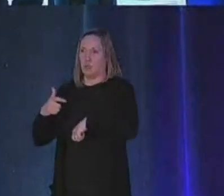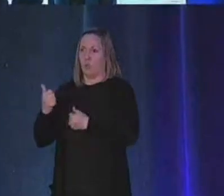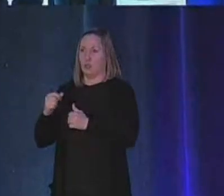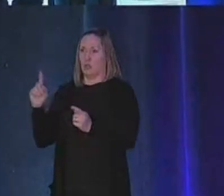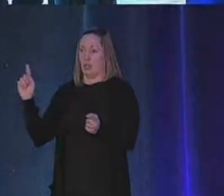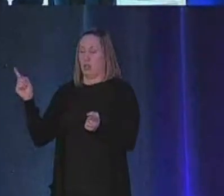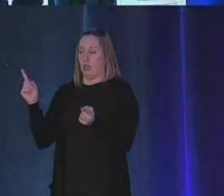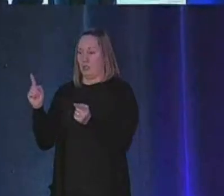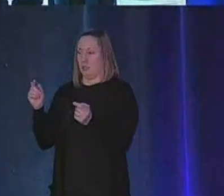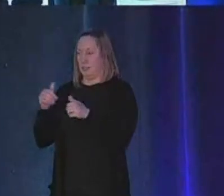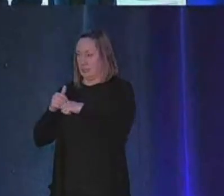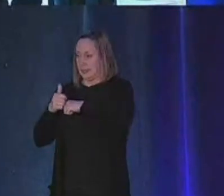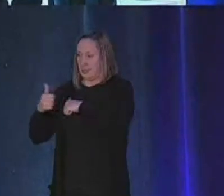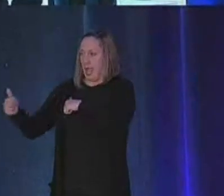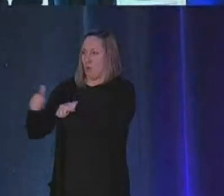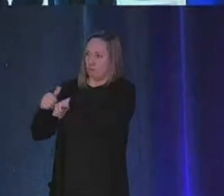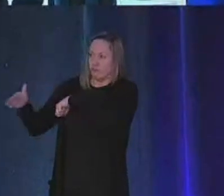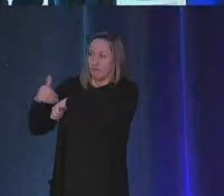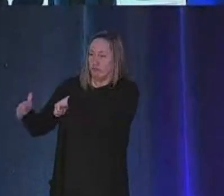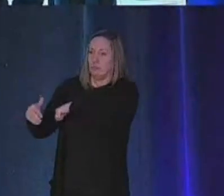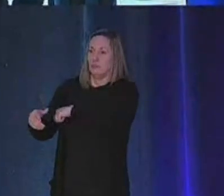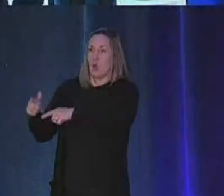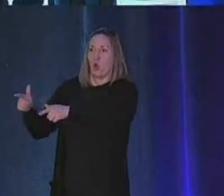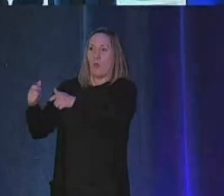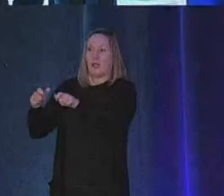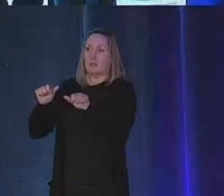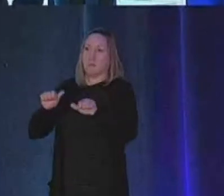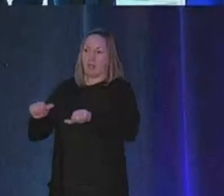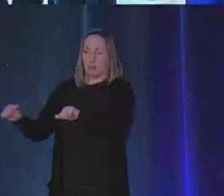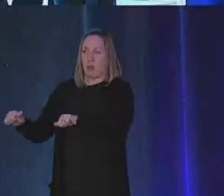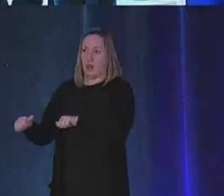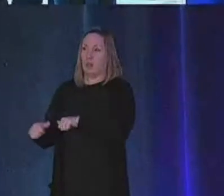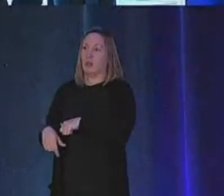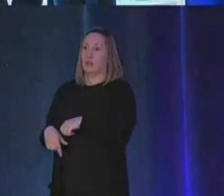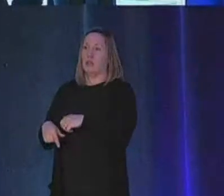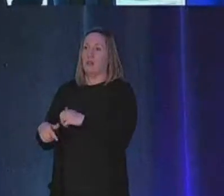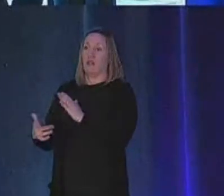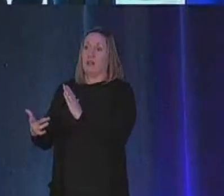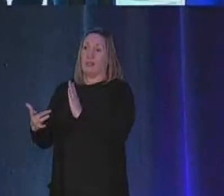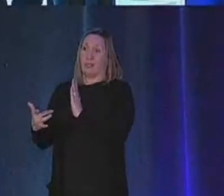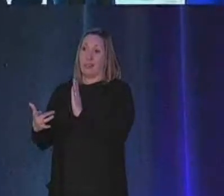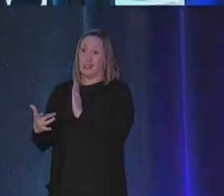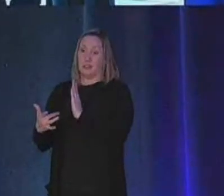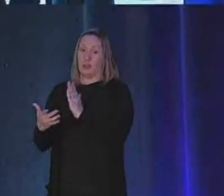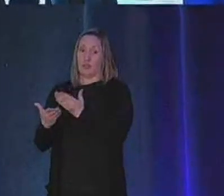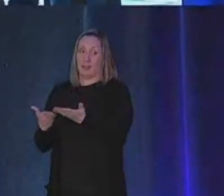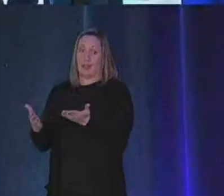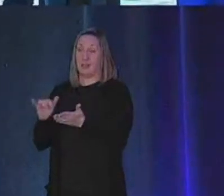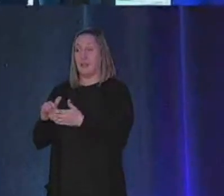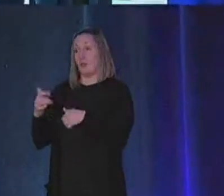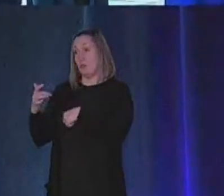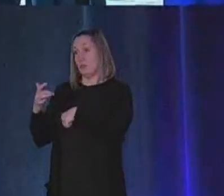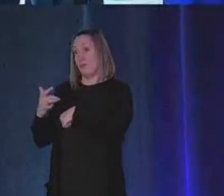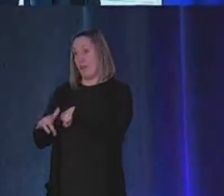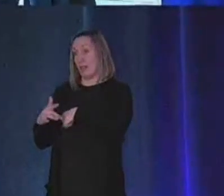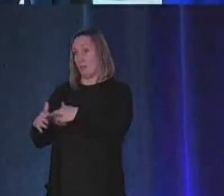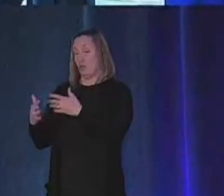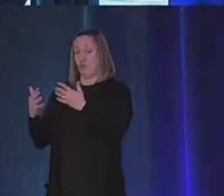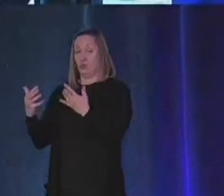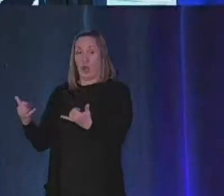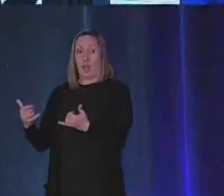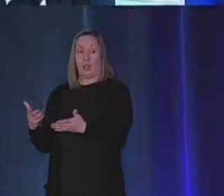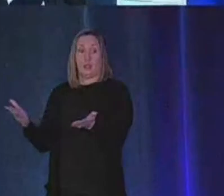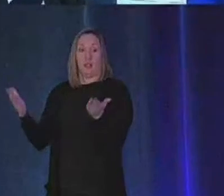the wire as quickly as possible. And these are the technologies that are available to us today.